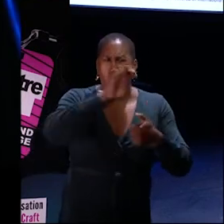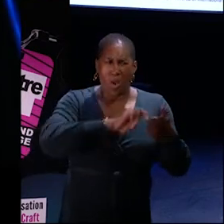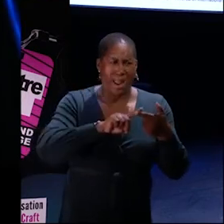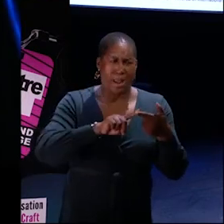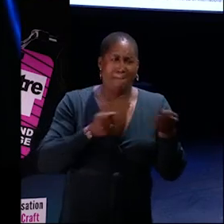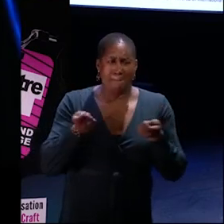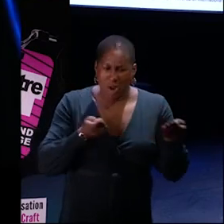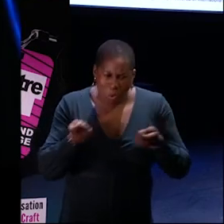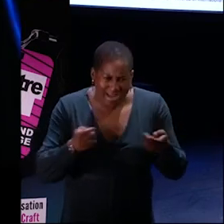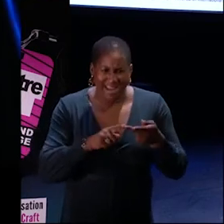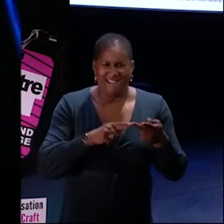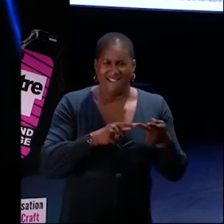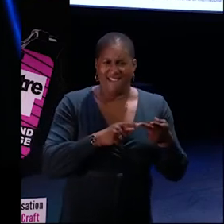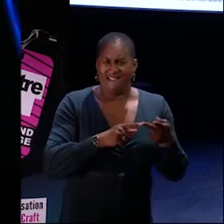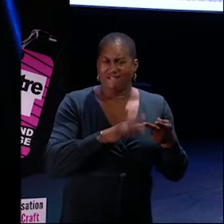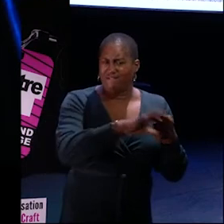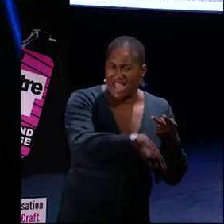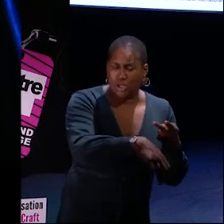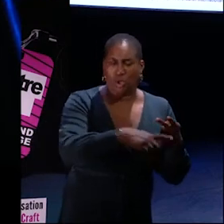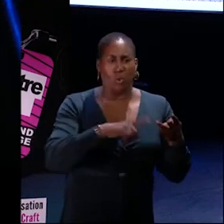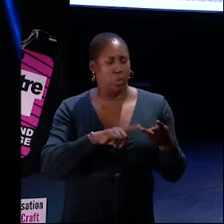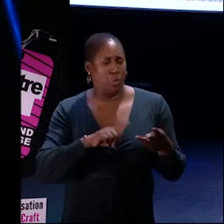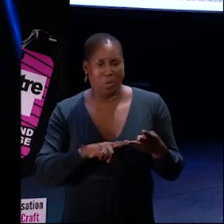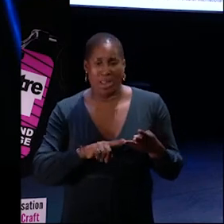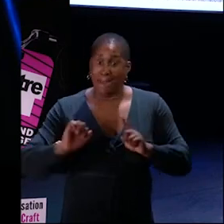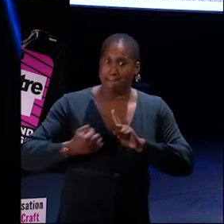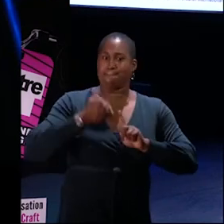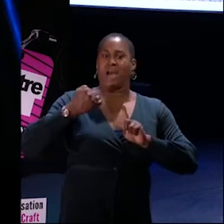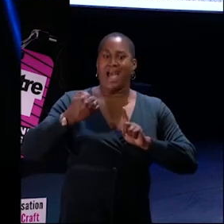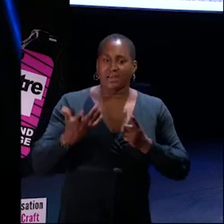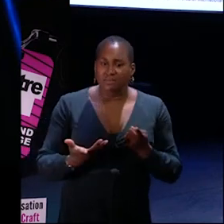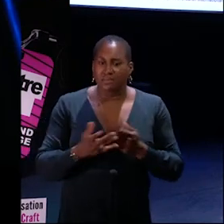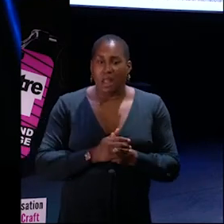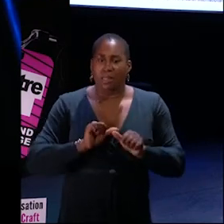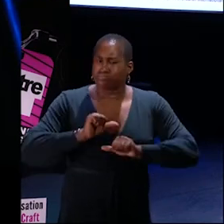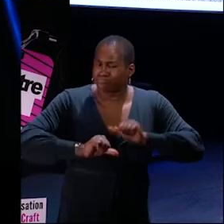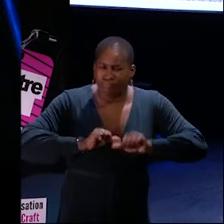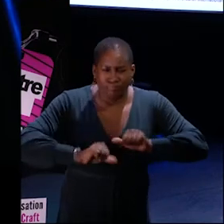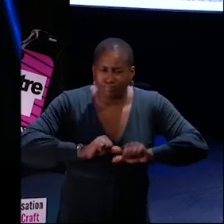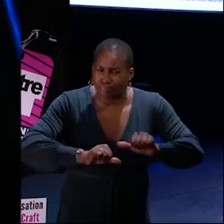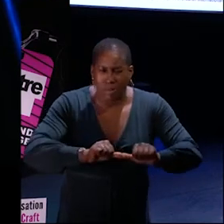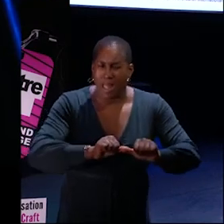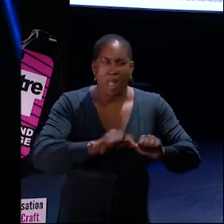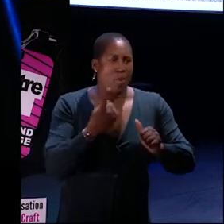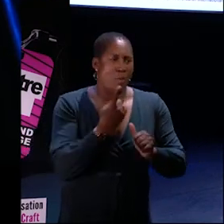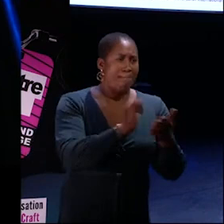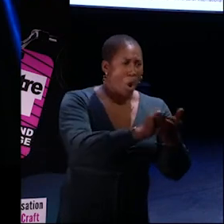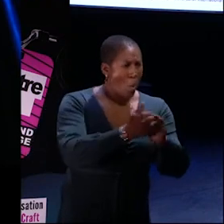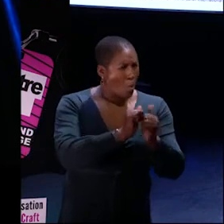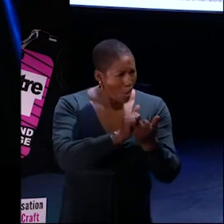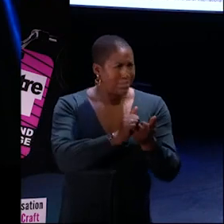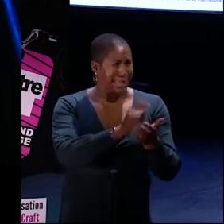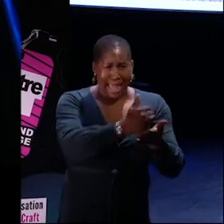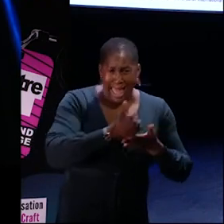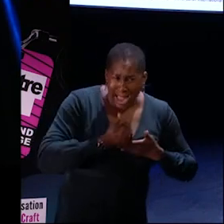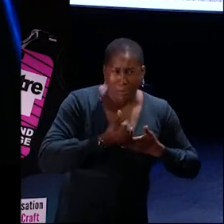marketing, impact and offsetting, the process, like who are the partners and what can they do differently,